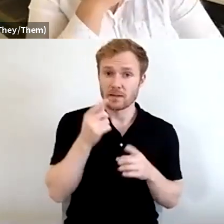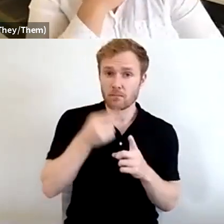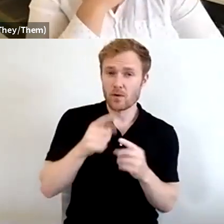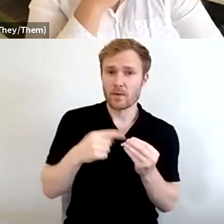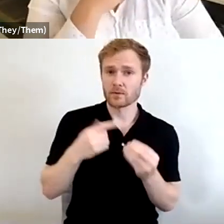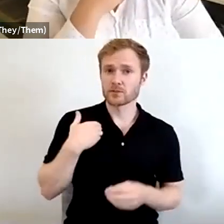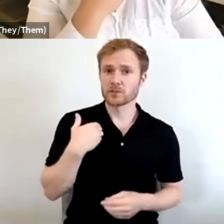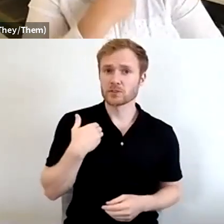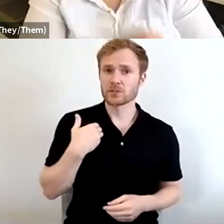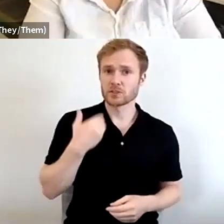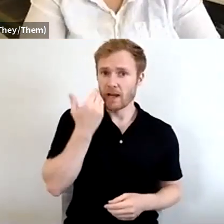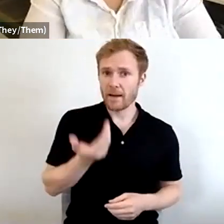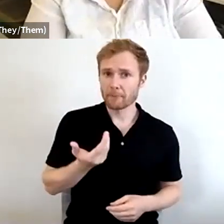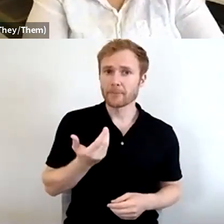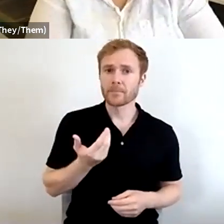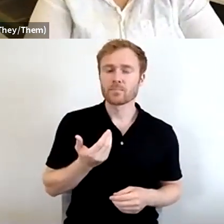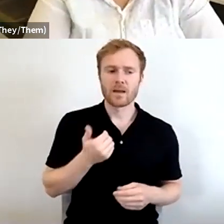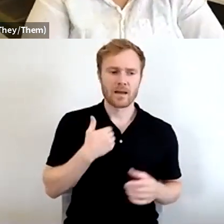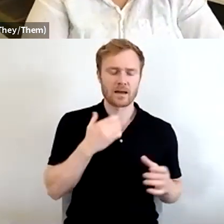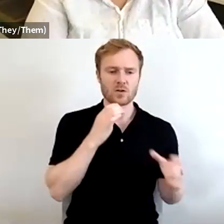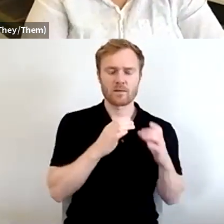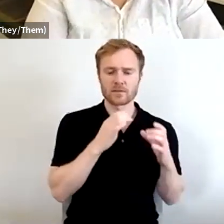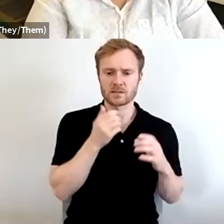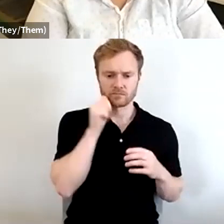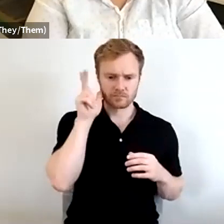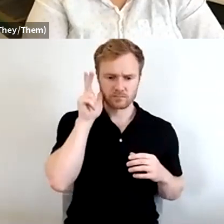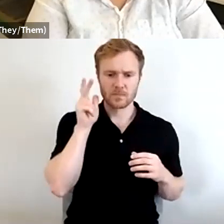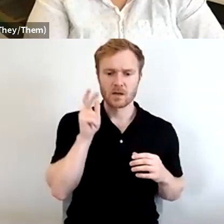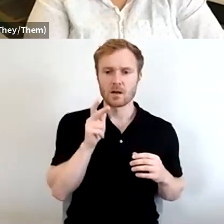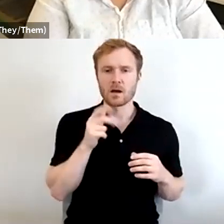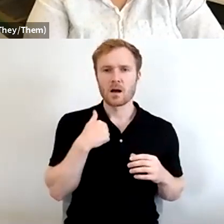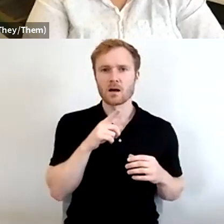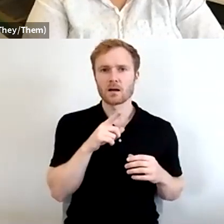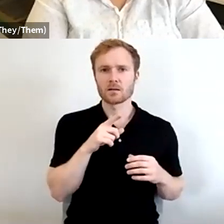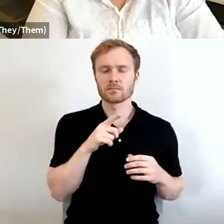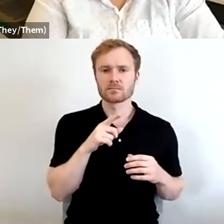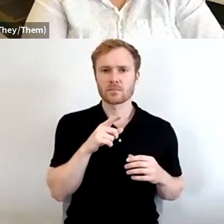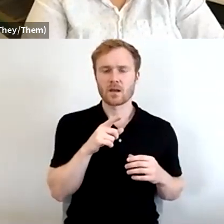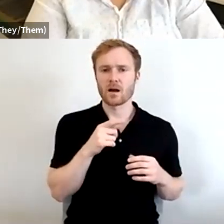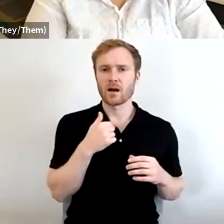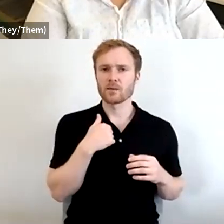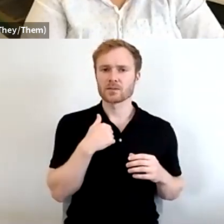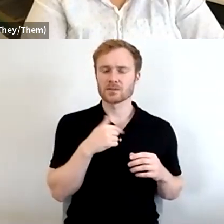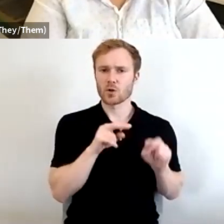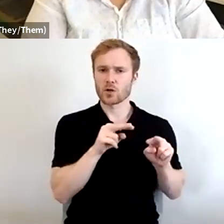or rather, I had a conversation growing up where I had asked like a Yahoo Answers or something, like, how should